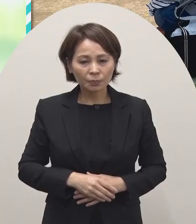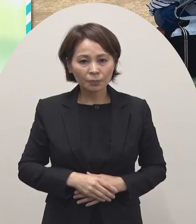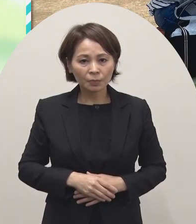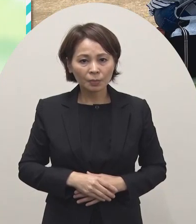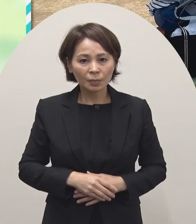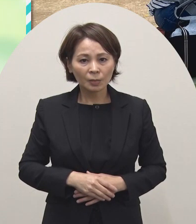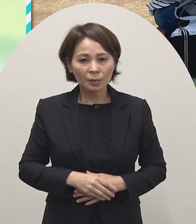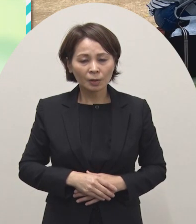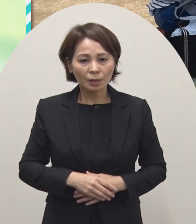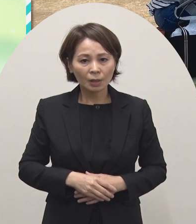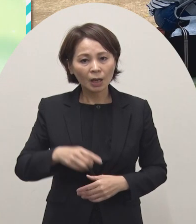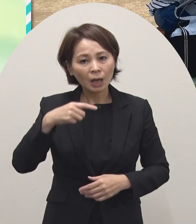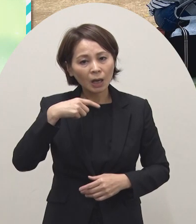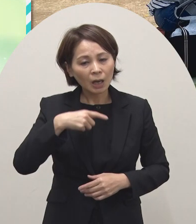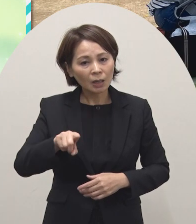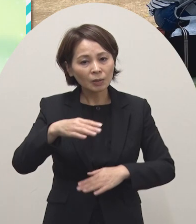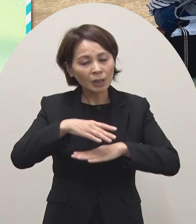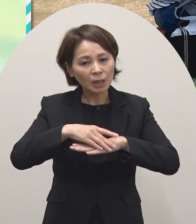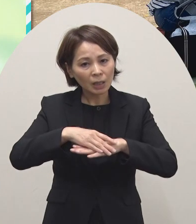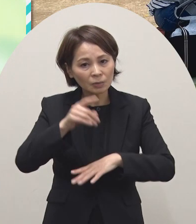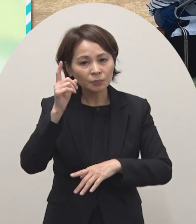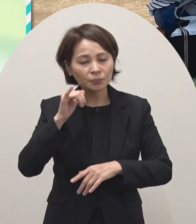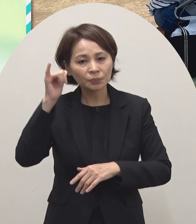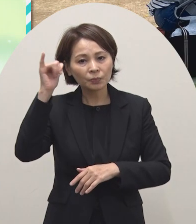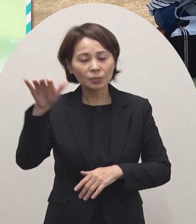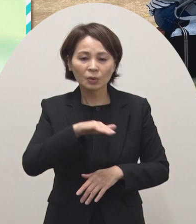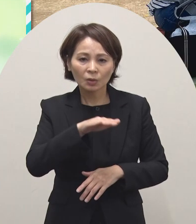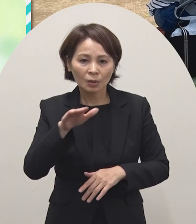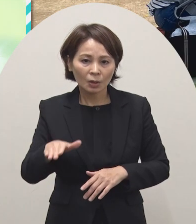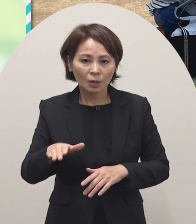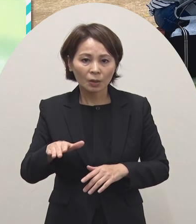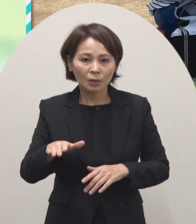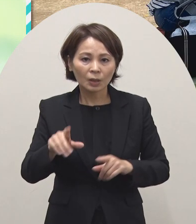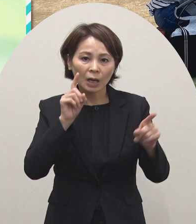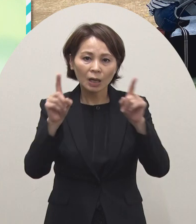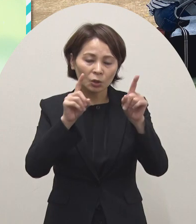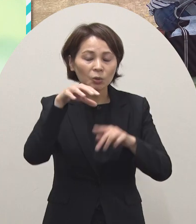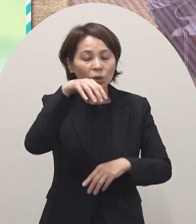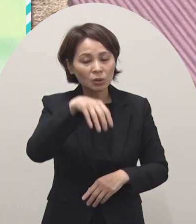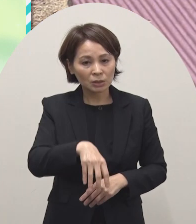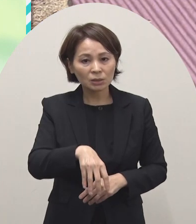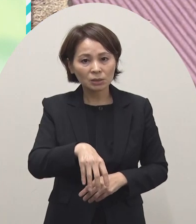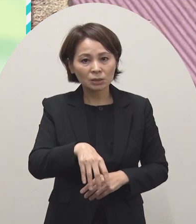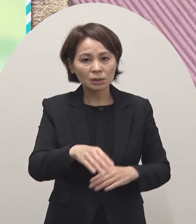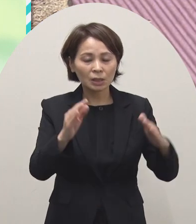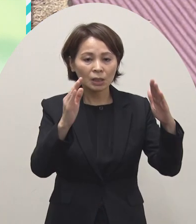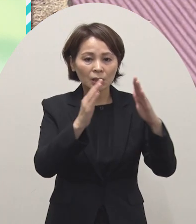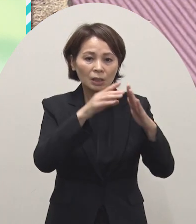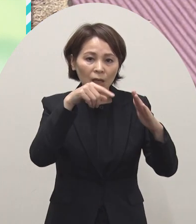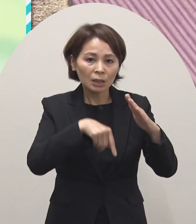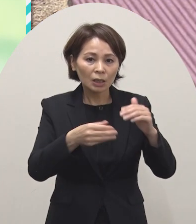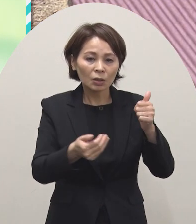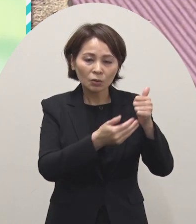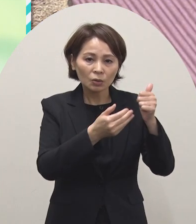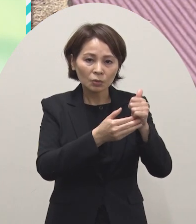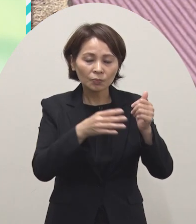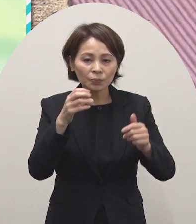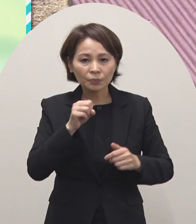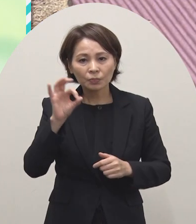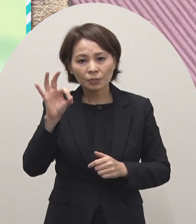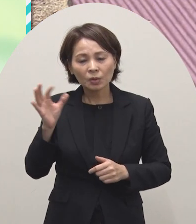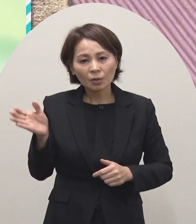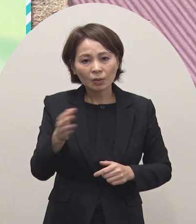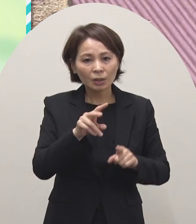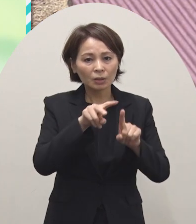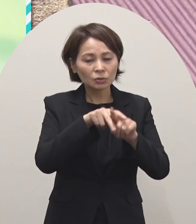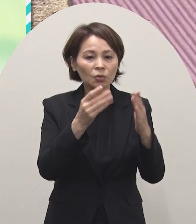And for parents and children making their first outdoor play debut, we recommend Asobi no Kichi. The program is open to